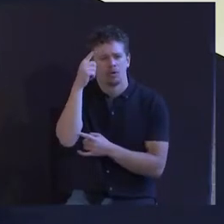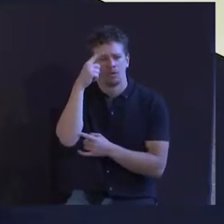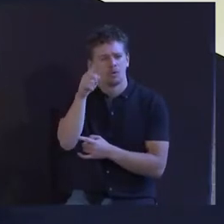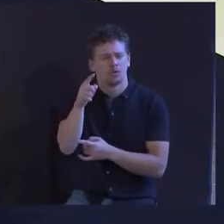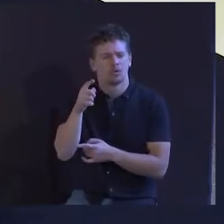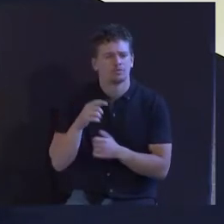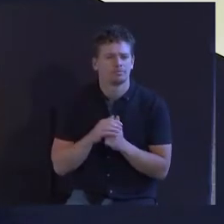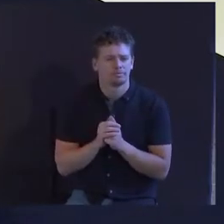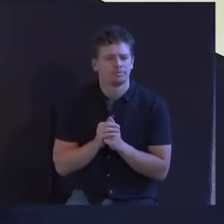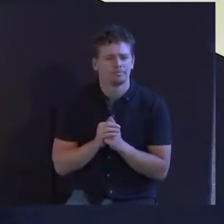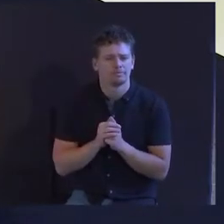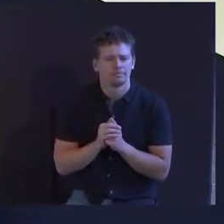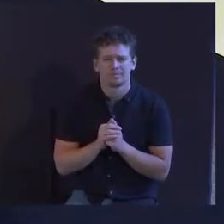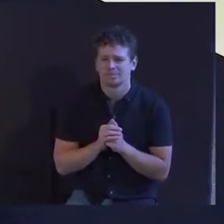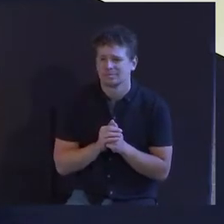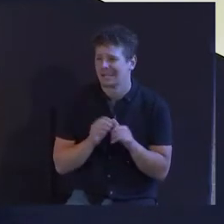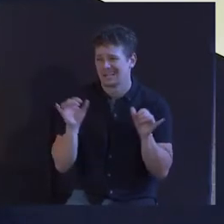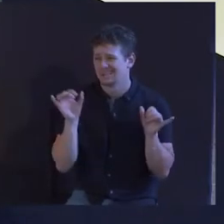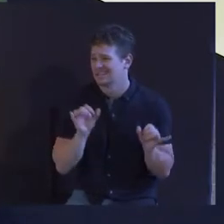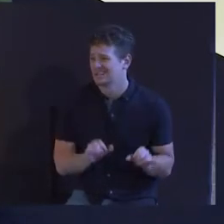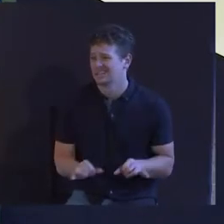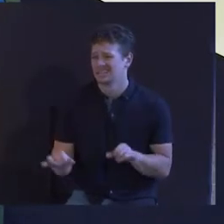As at others.